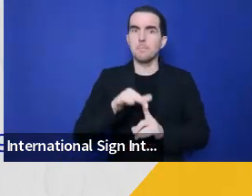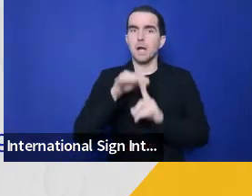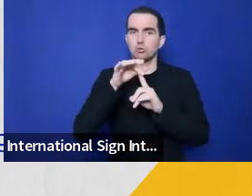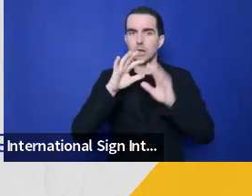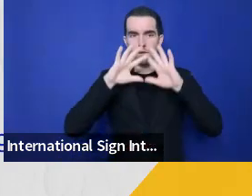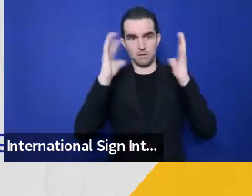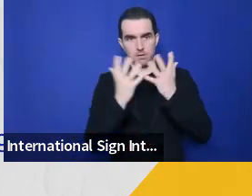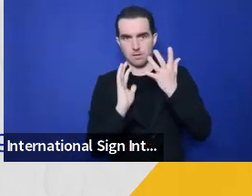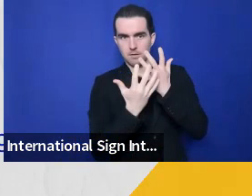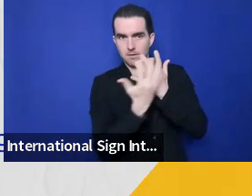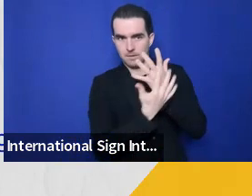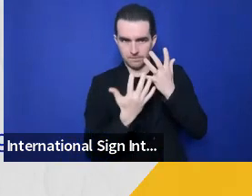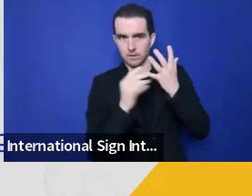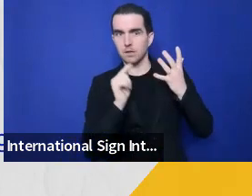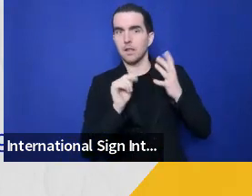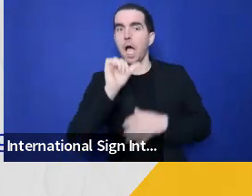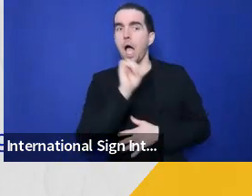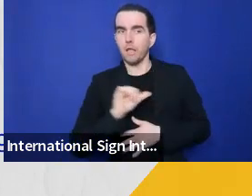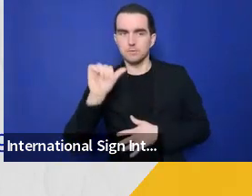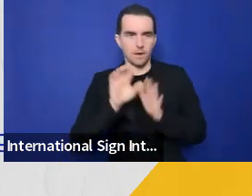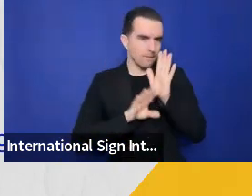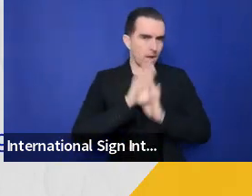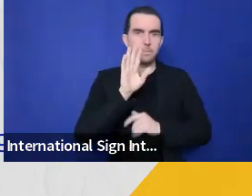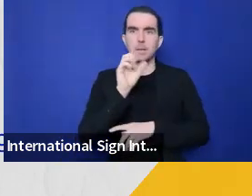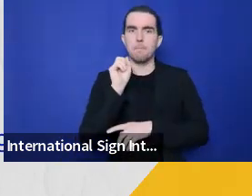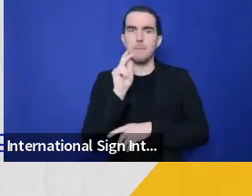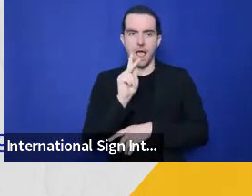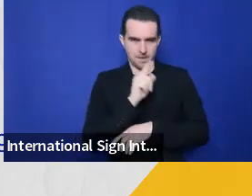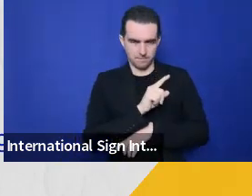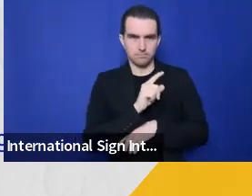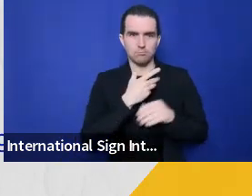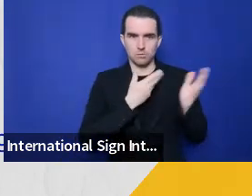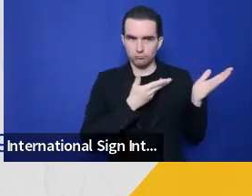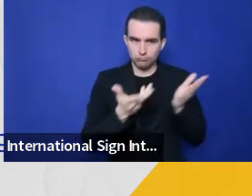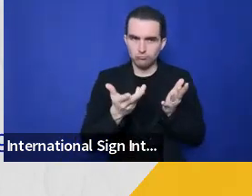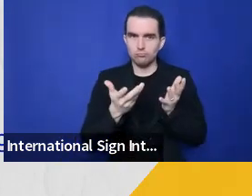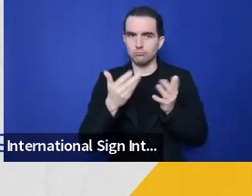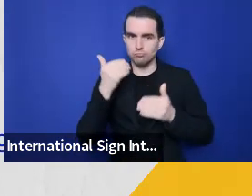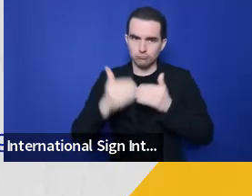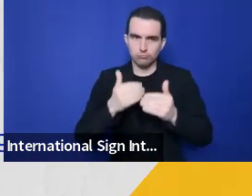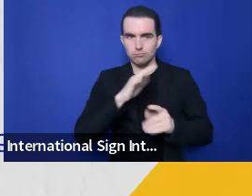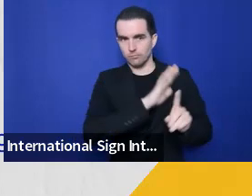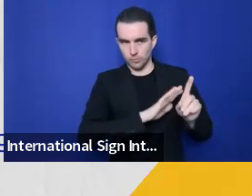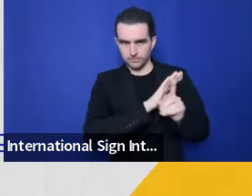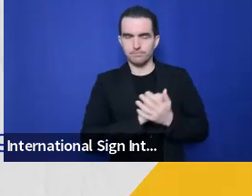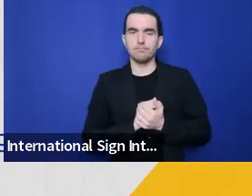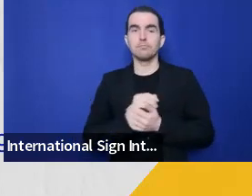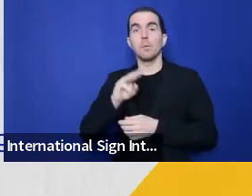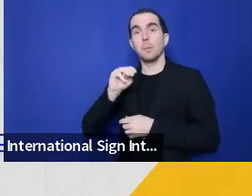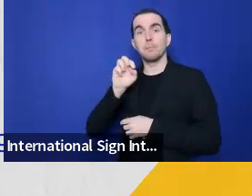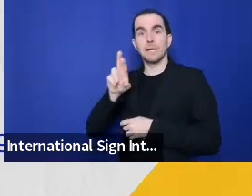Development in Uganda. And then bringing this session together, Charles Knox-Vidmanoff, a social